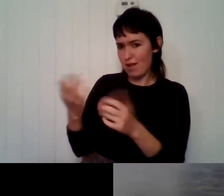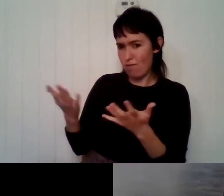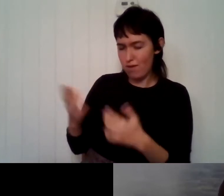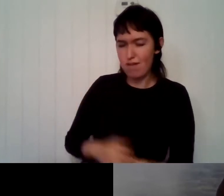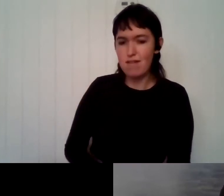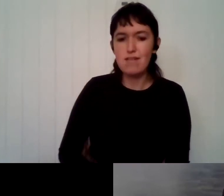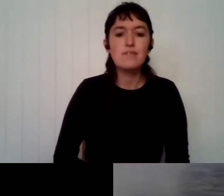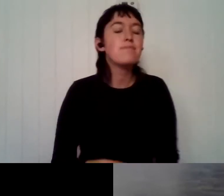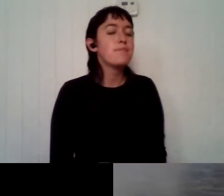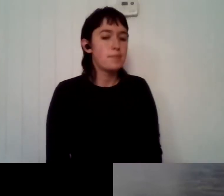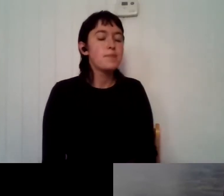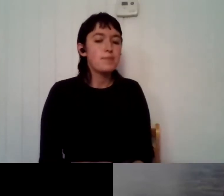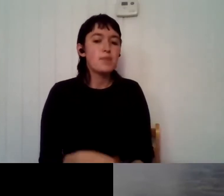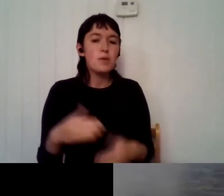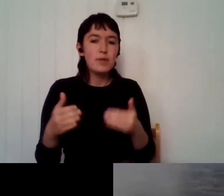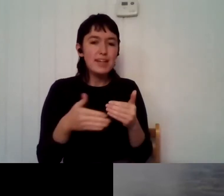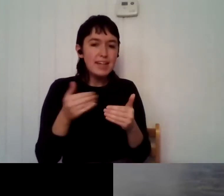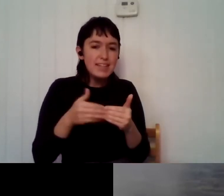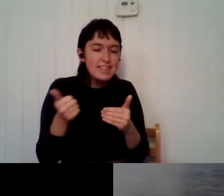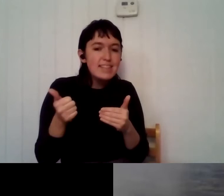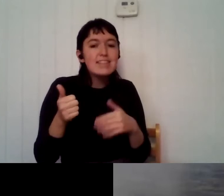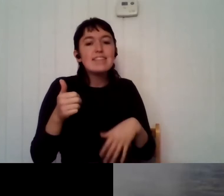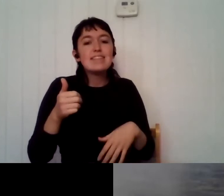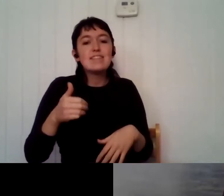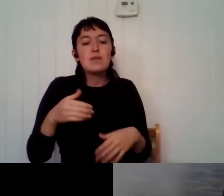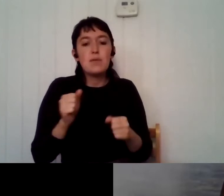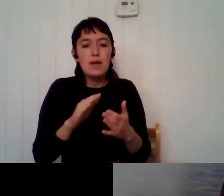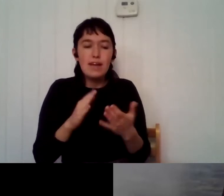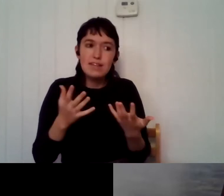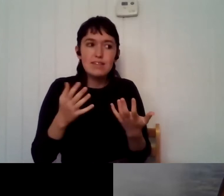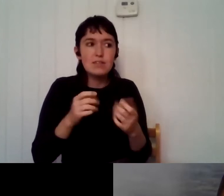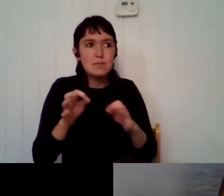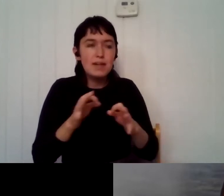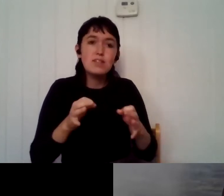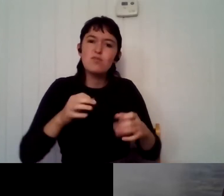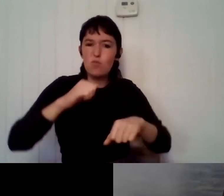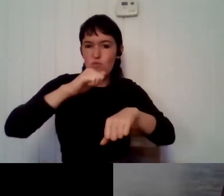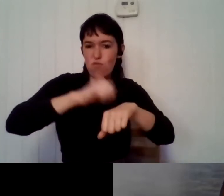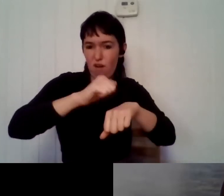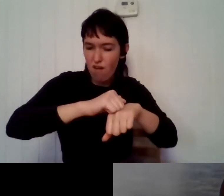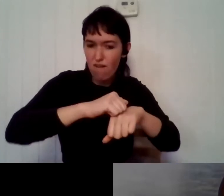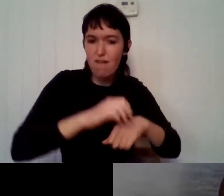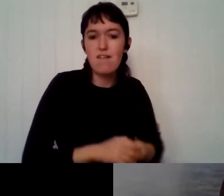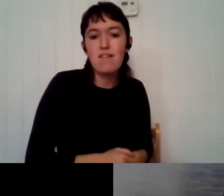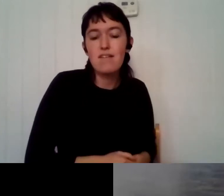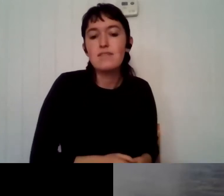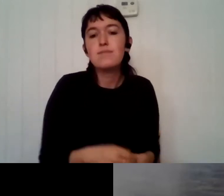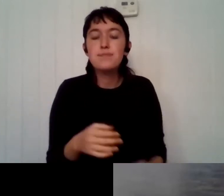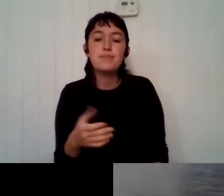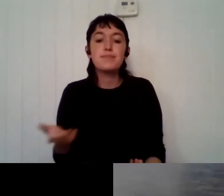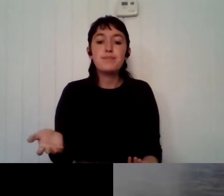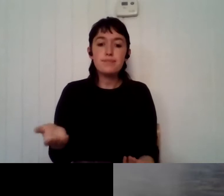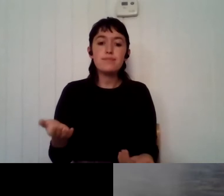Okay, so the easiest answer is rock. It's always rock. Now, the question is, how